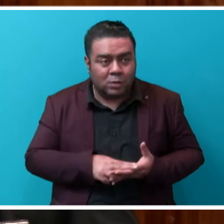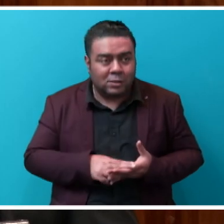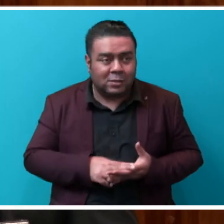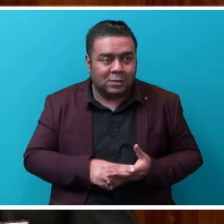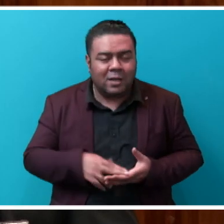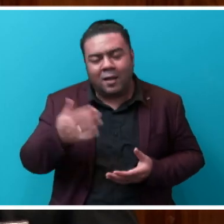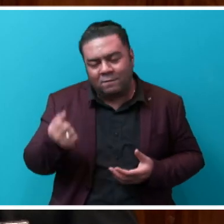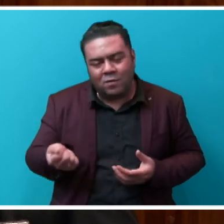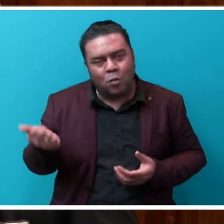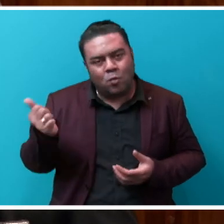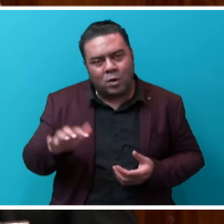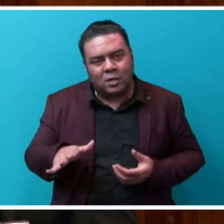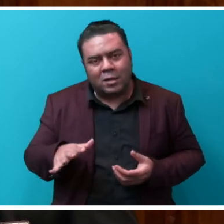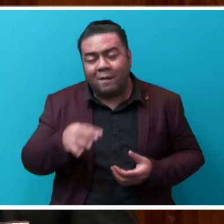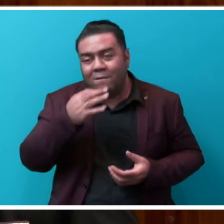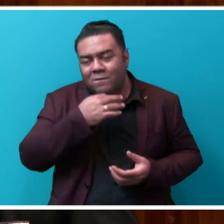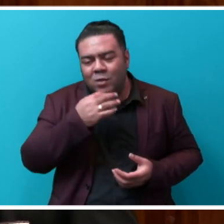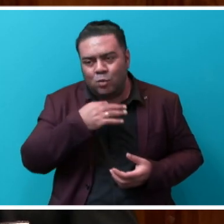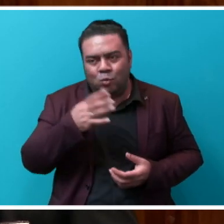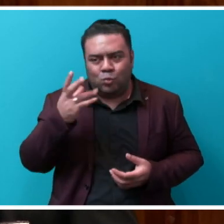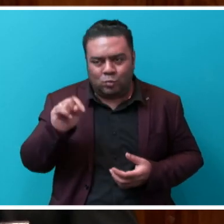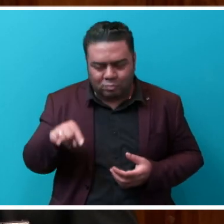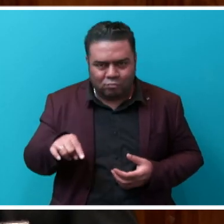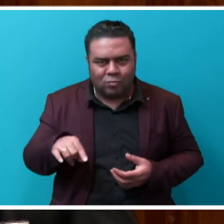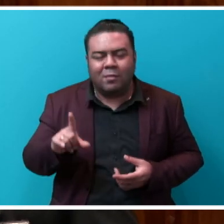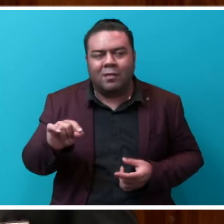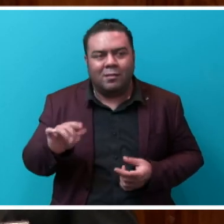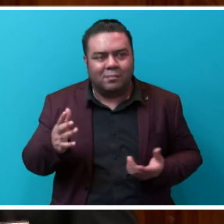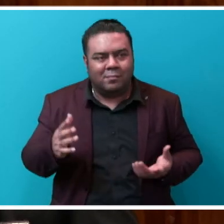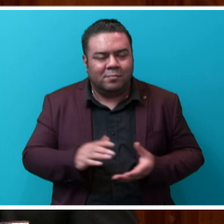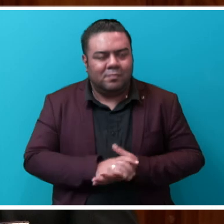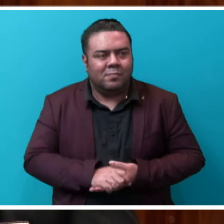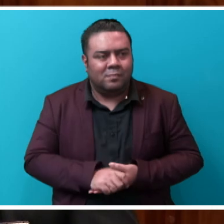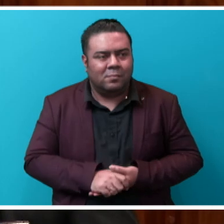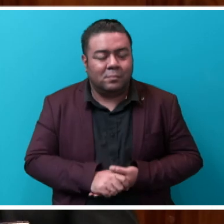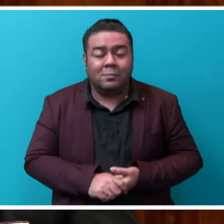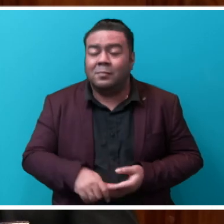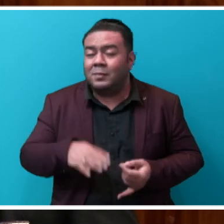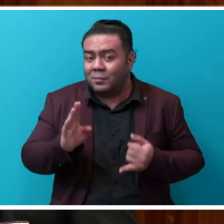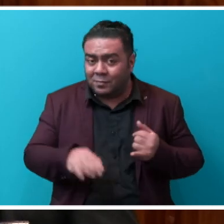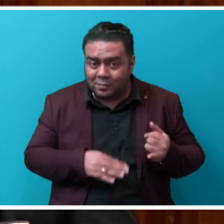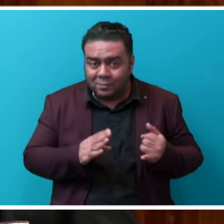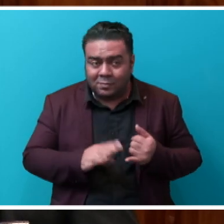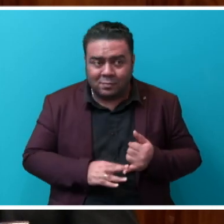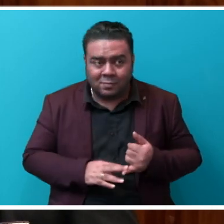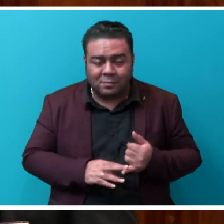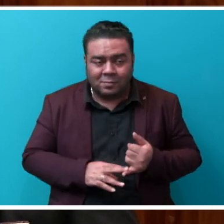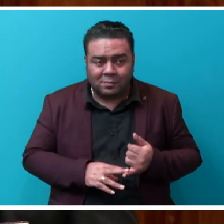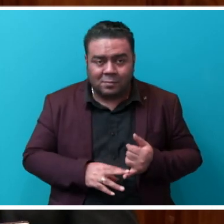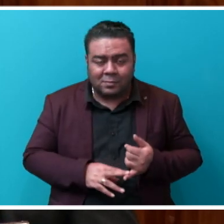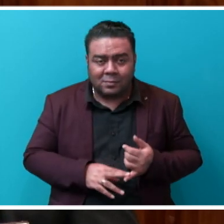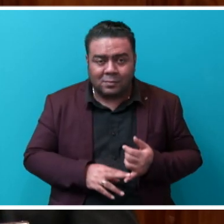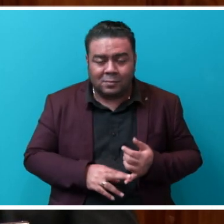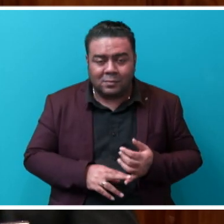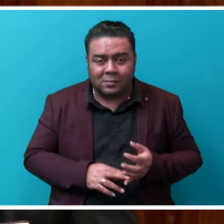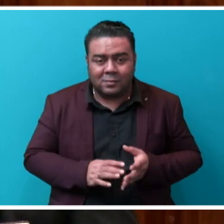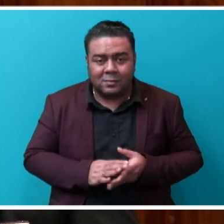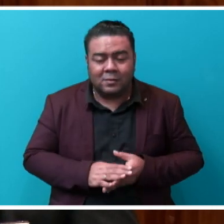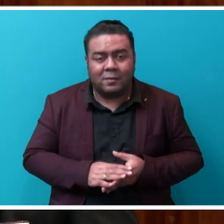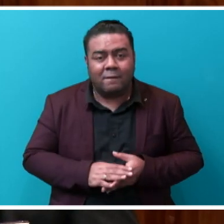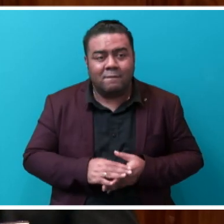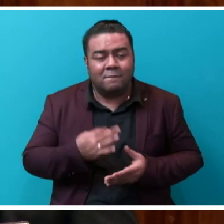already quite a few doing that just as we speak. And finally, beyond financial contributions,